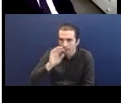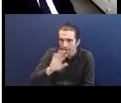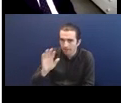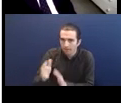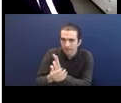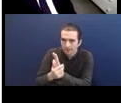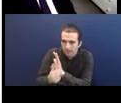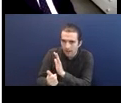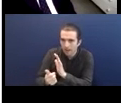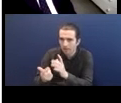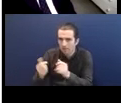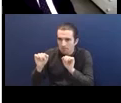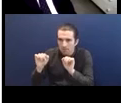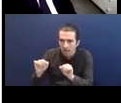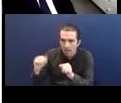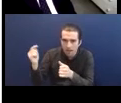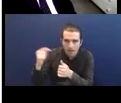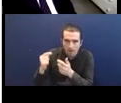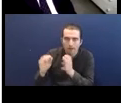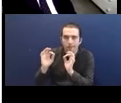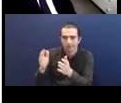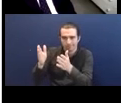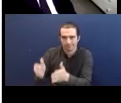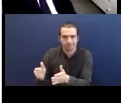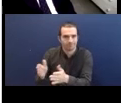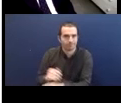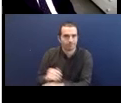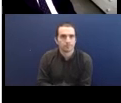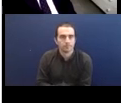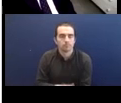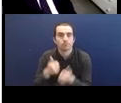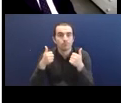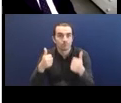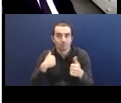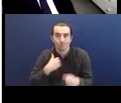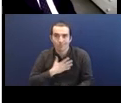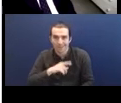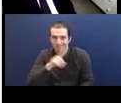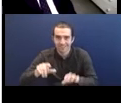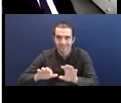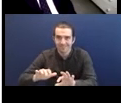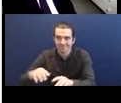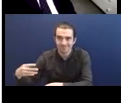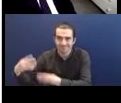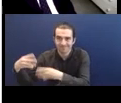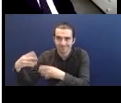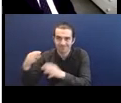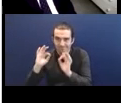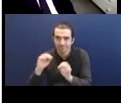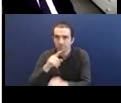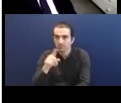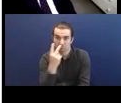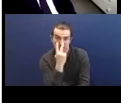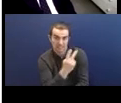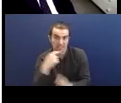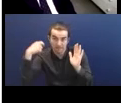clip that tell you that the school has an inclusive ethos. So let's just put a few of those for each of you into the chat,